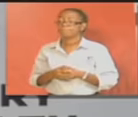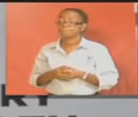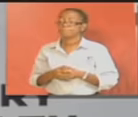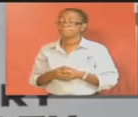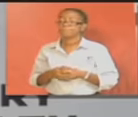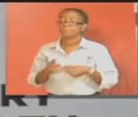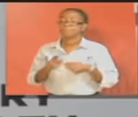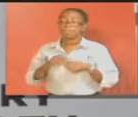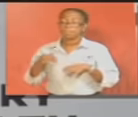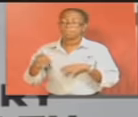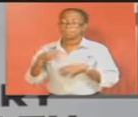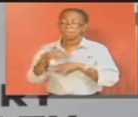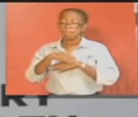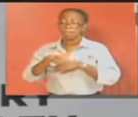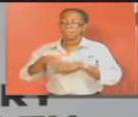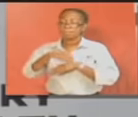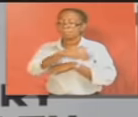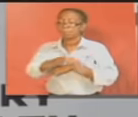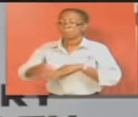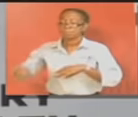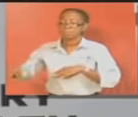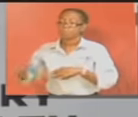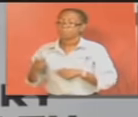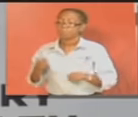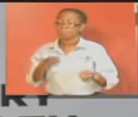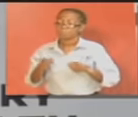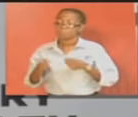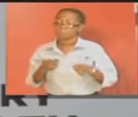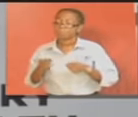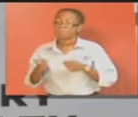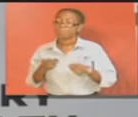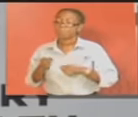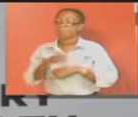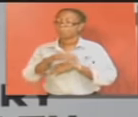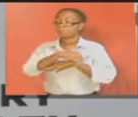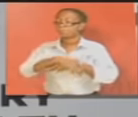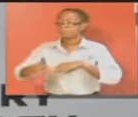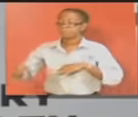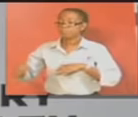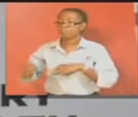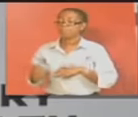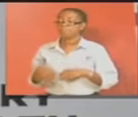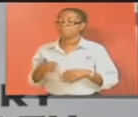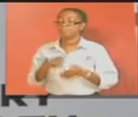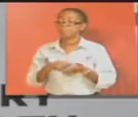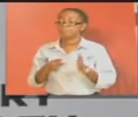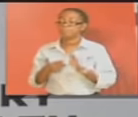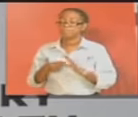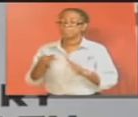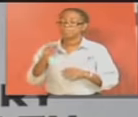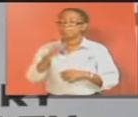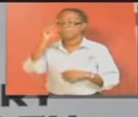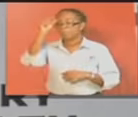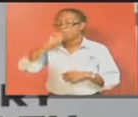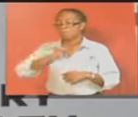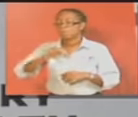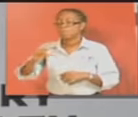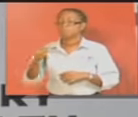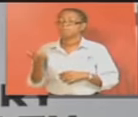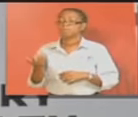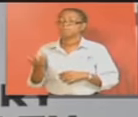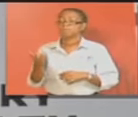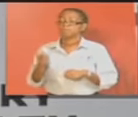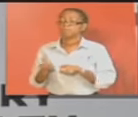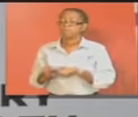of Trinidad and Tobago nationals, as well as persons entering from the essential services, falls under the purview of the Ministry of National